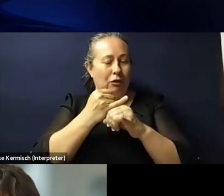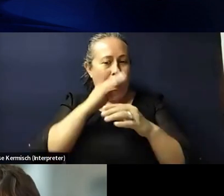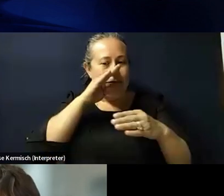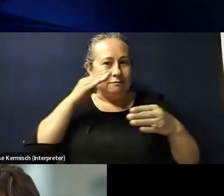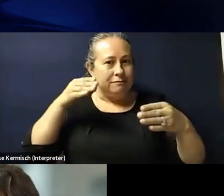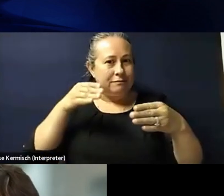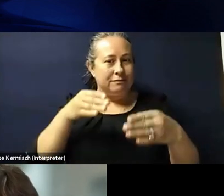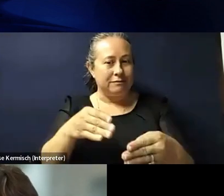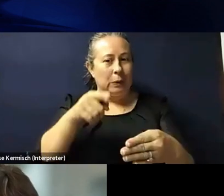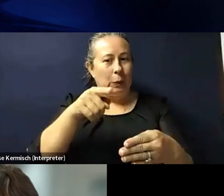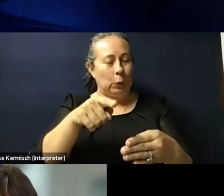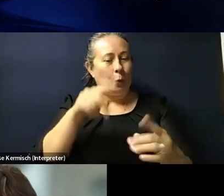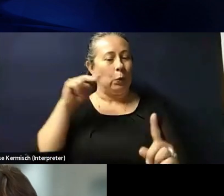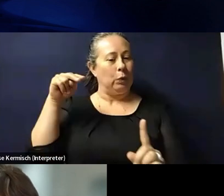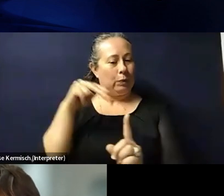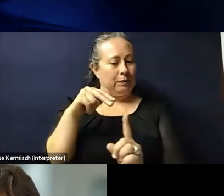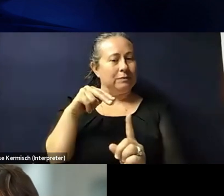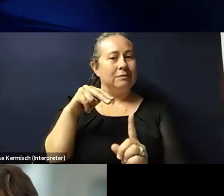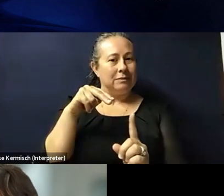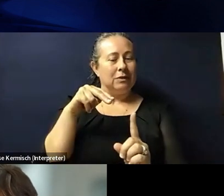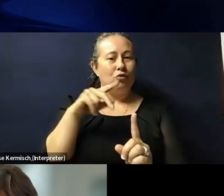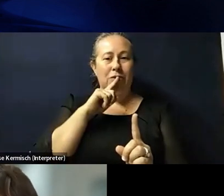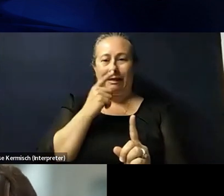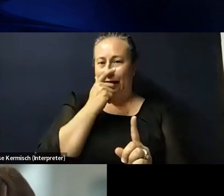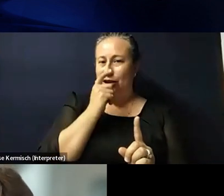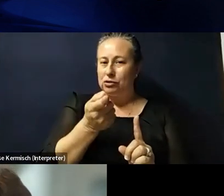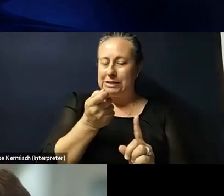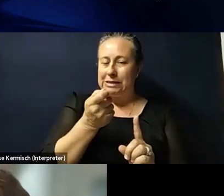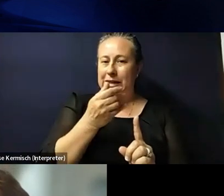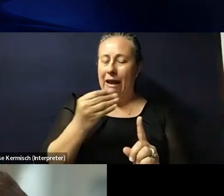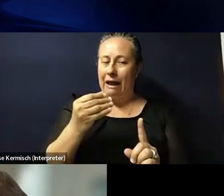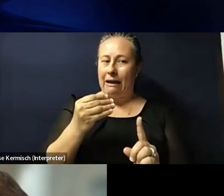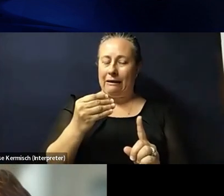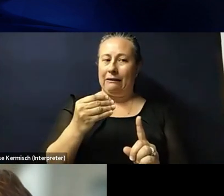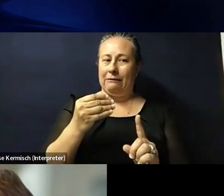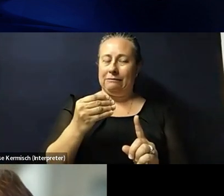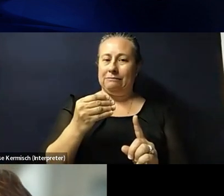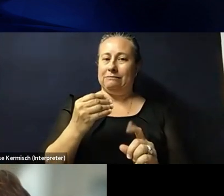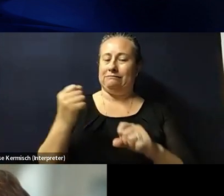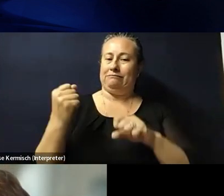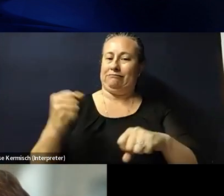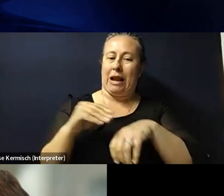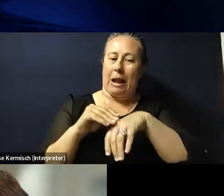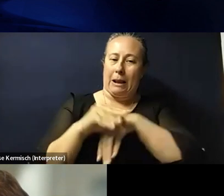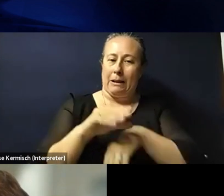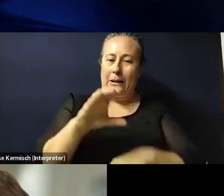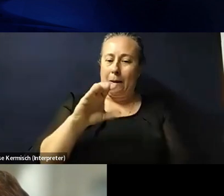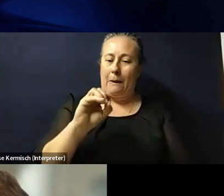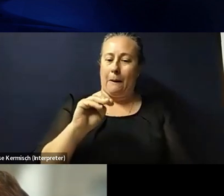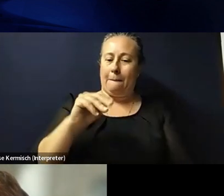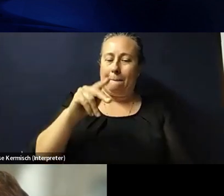focus, you know, that you're taking is really, really interesting and compelling. I am wondering